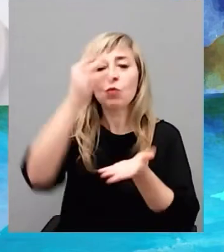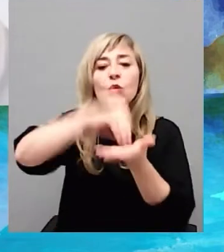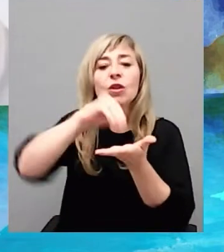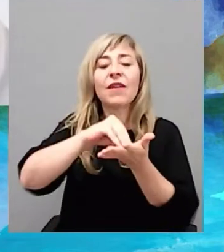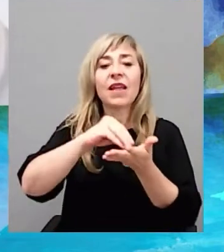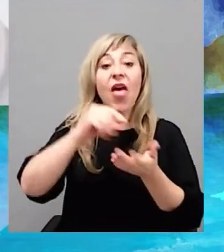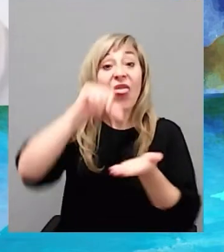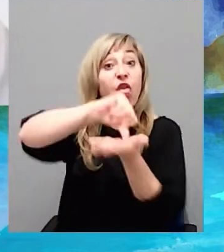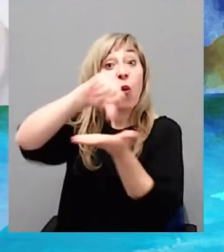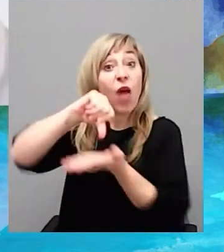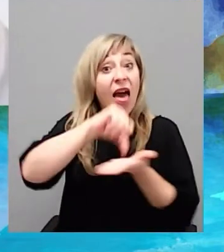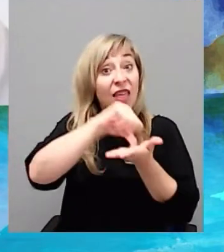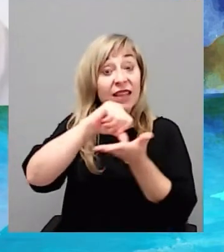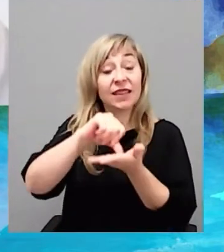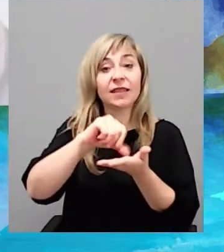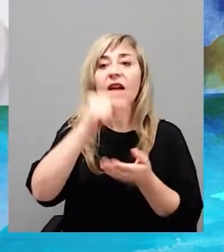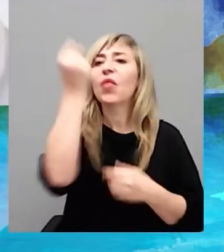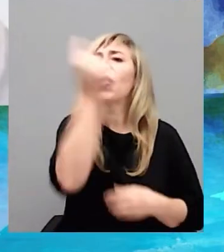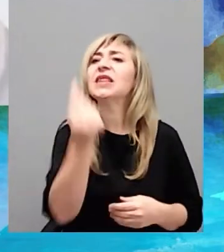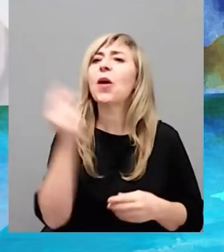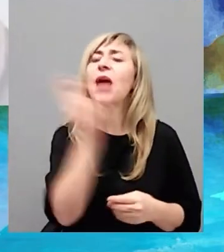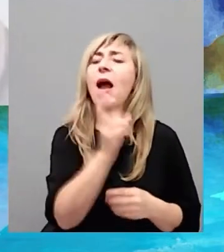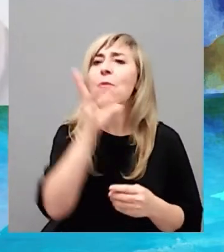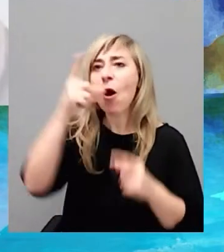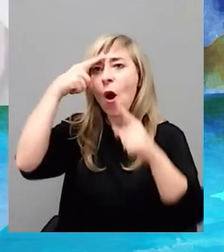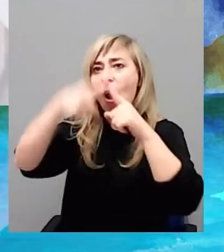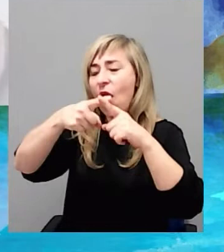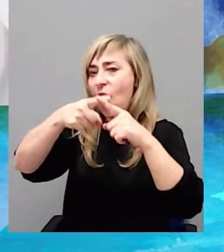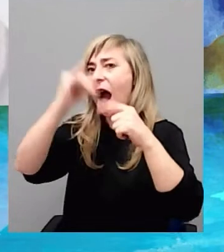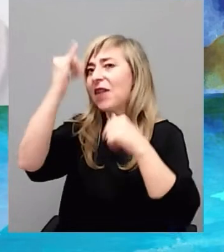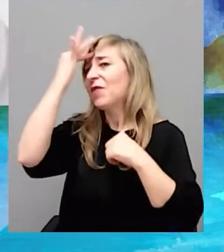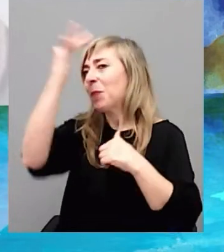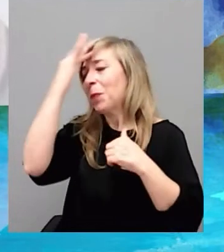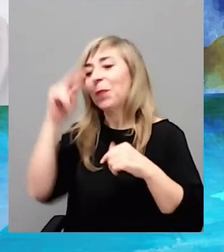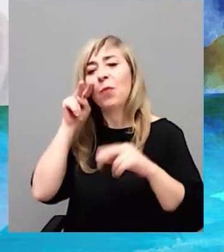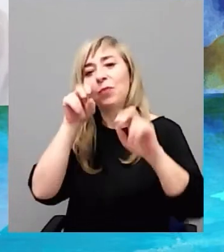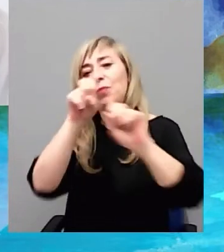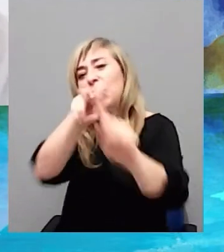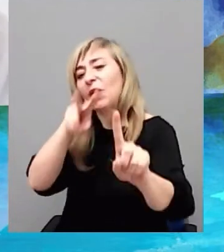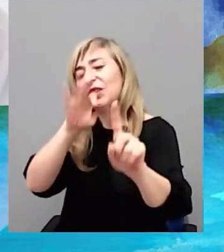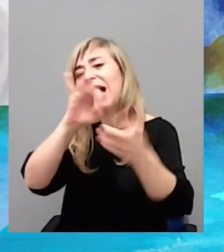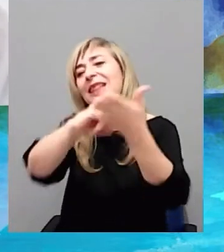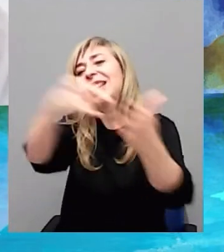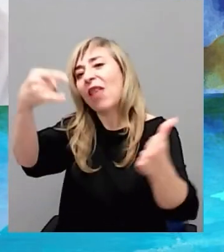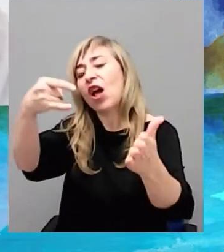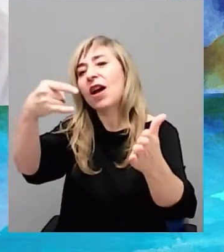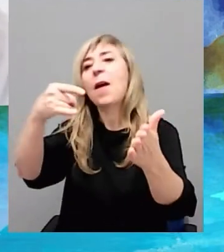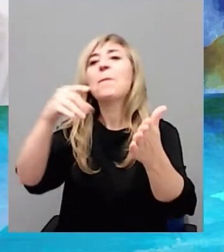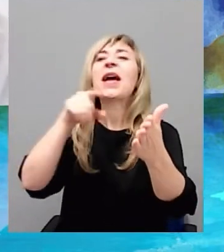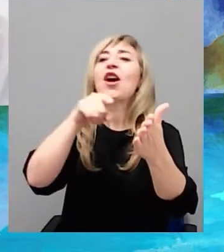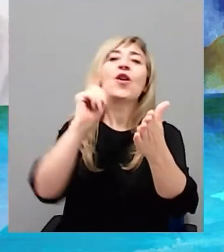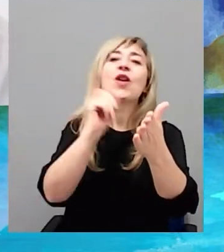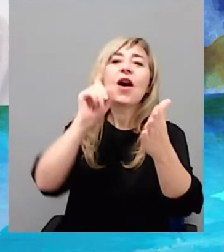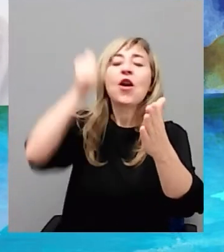into account a holistic and inclusive user experience. This results many times in smart